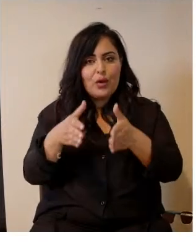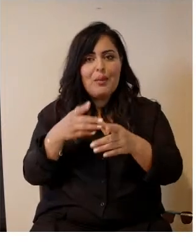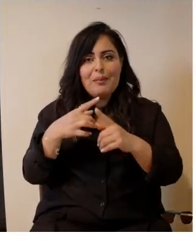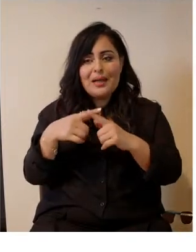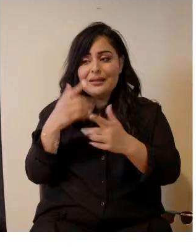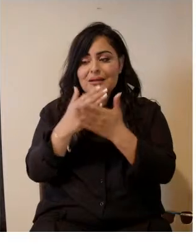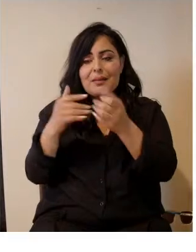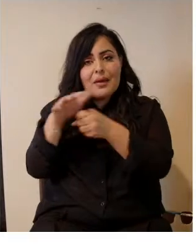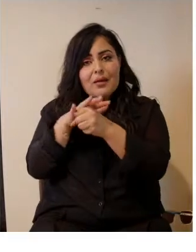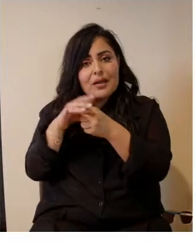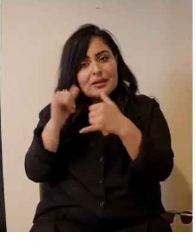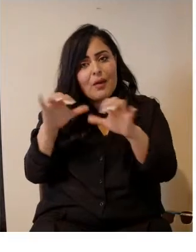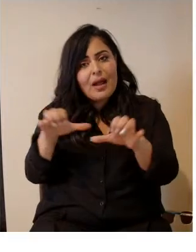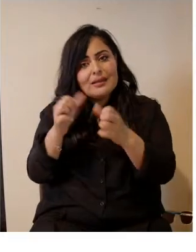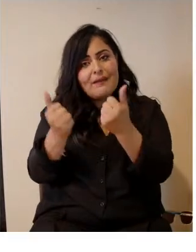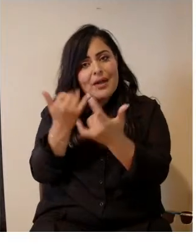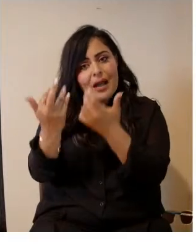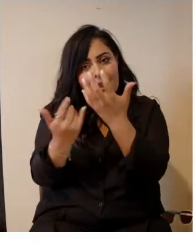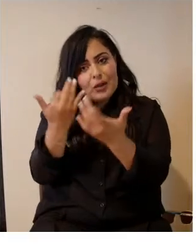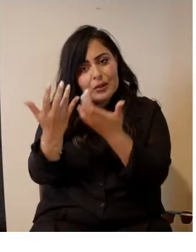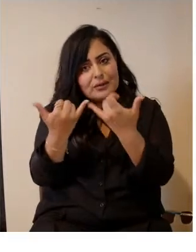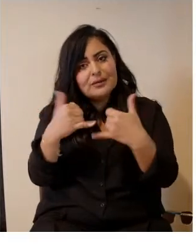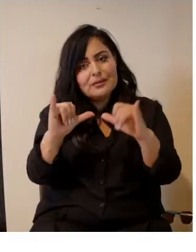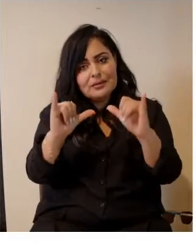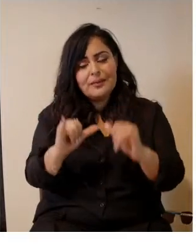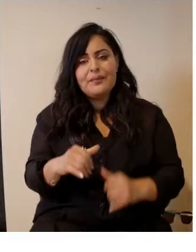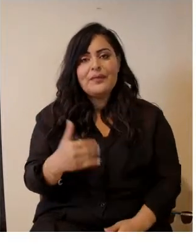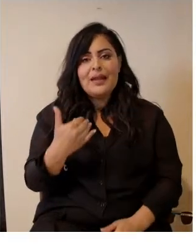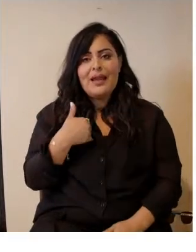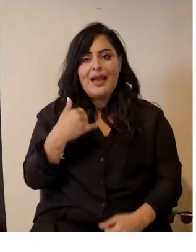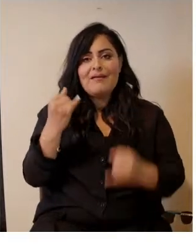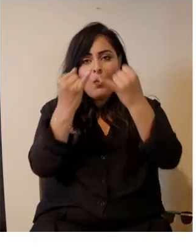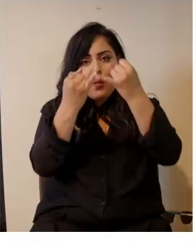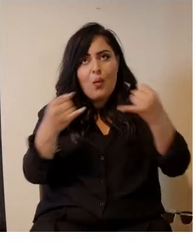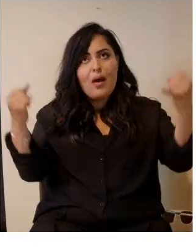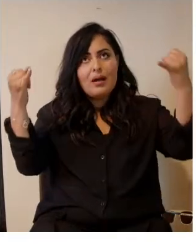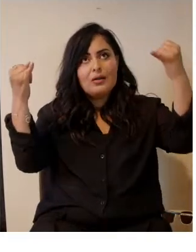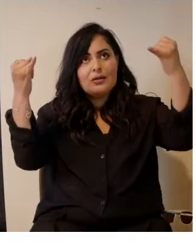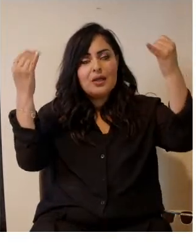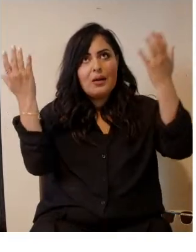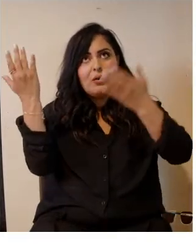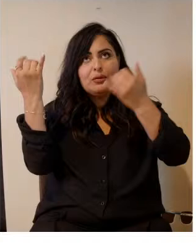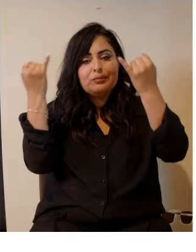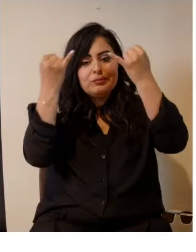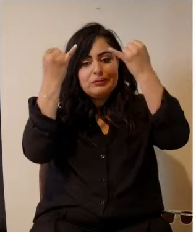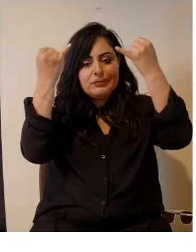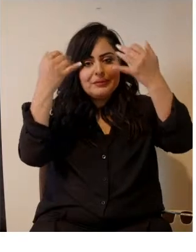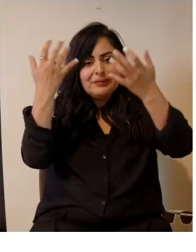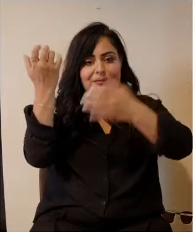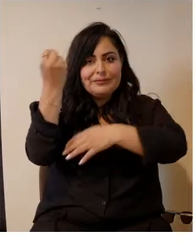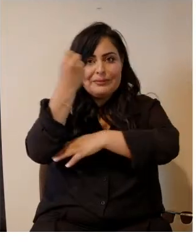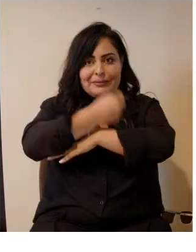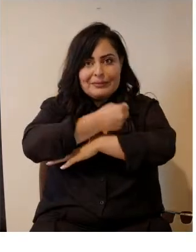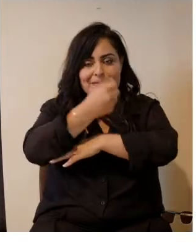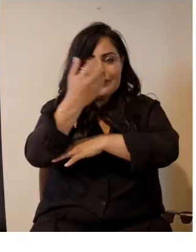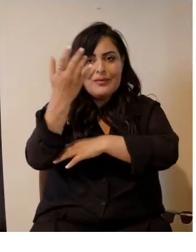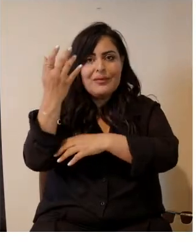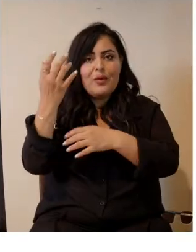certain spots, certain places. There's wires down throughout the streets, and as